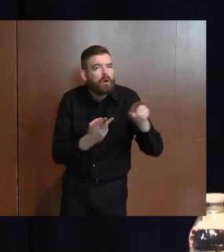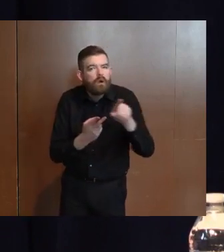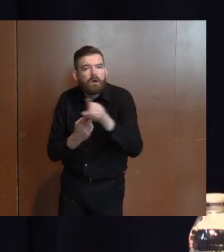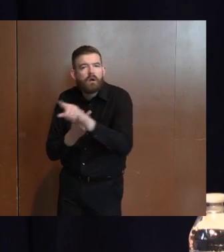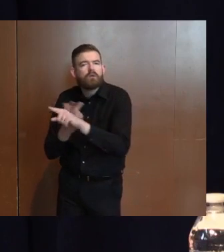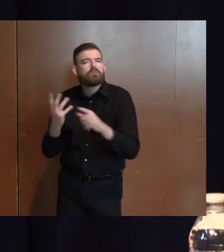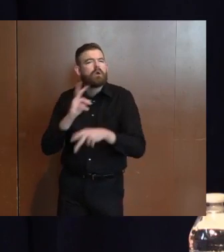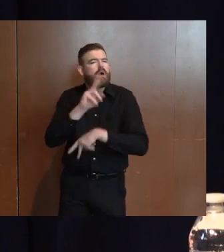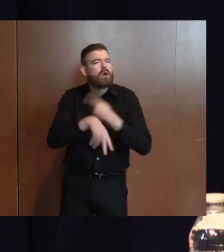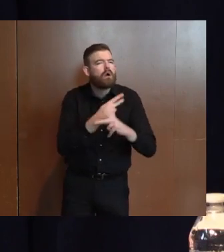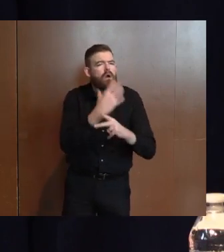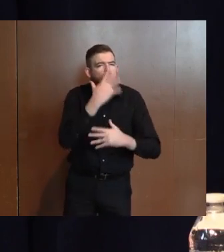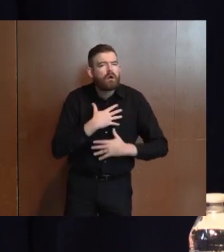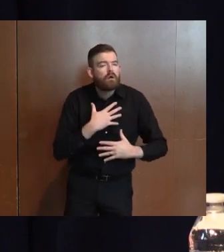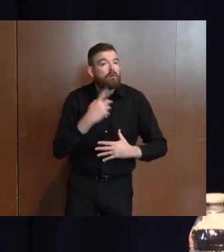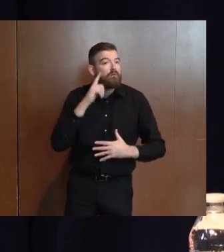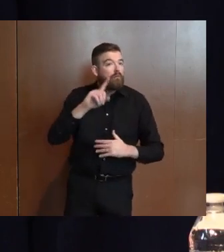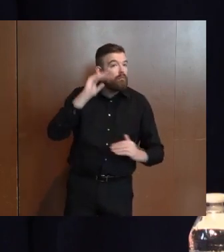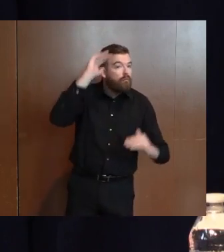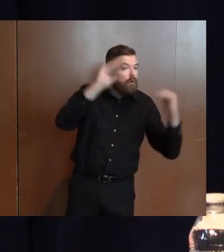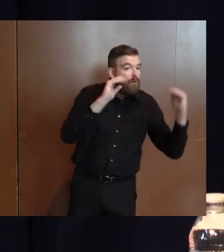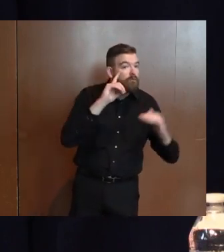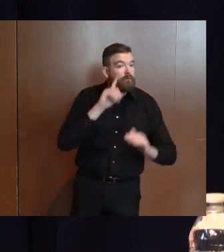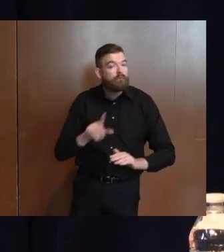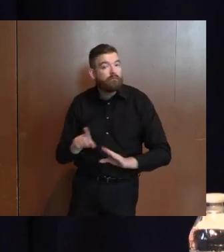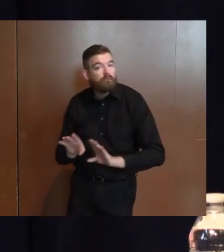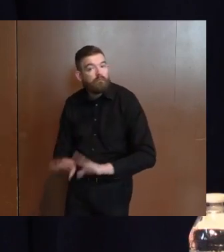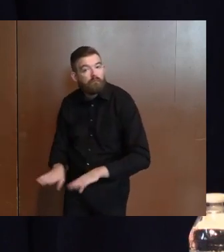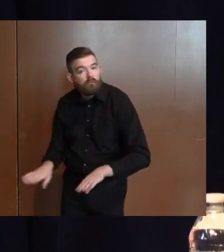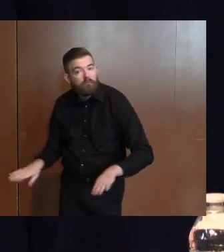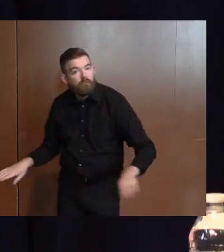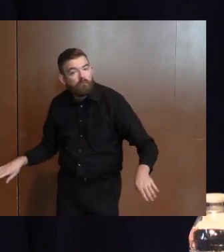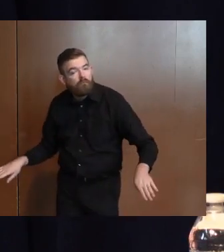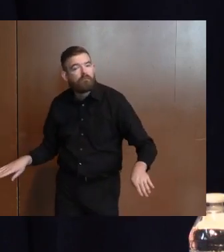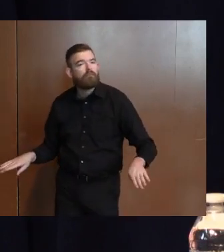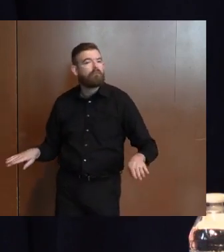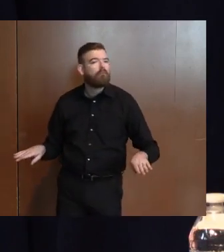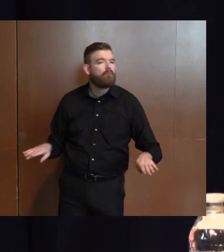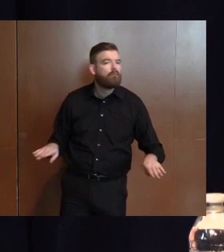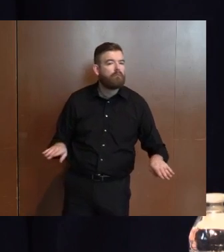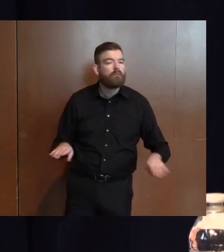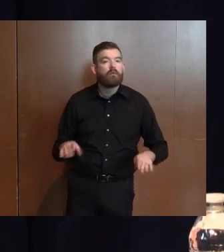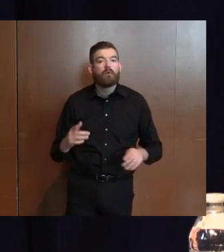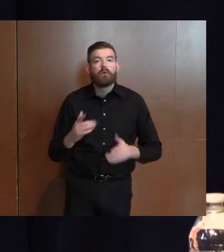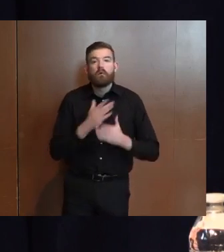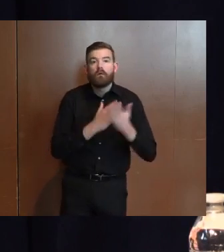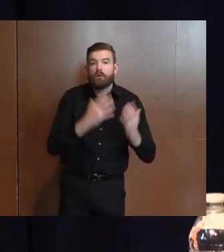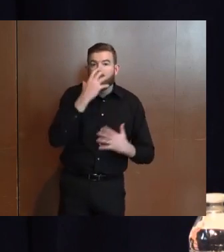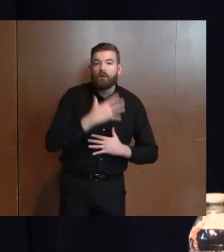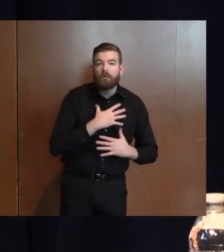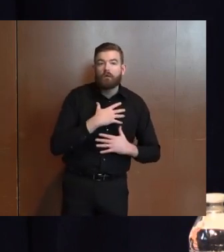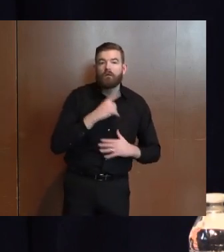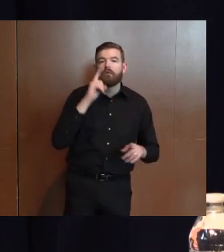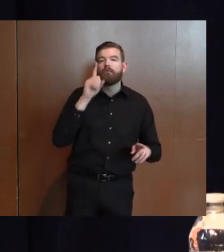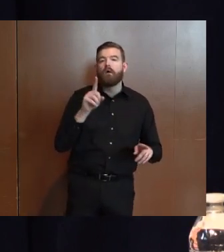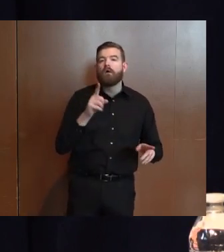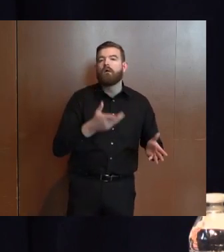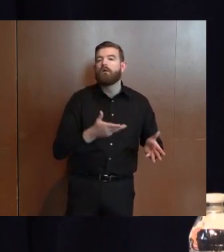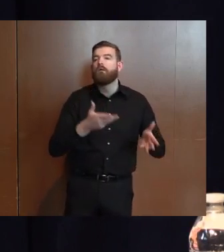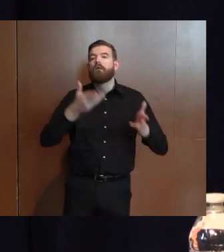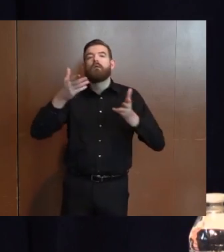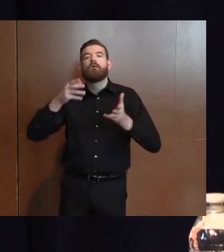adult ventilators, pediatric ventilators, transport ventilators, anesthesia machines, which I